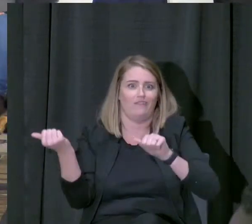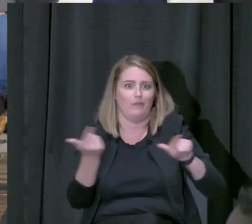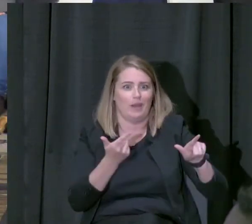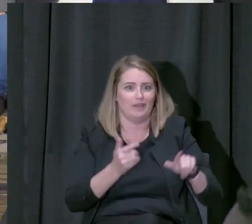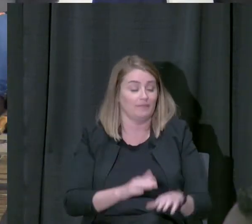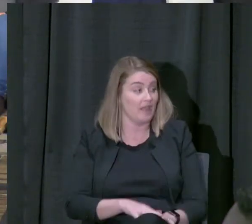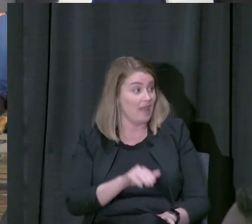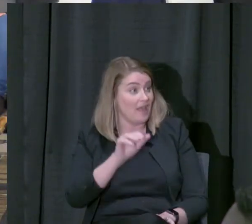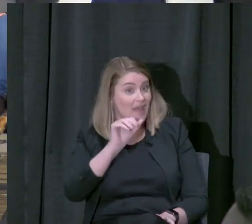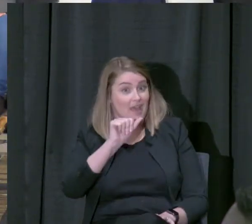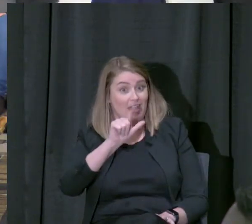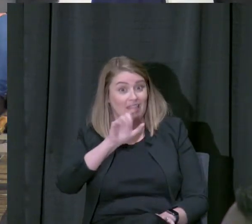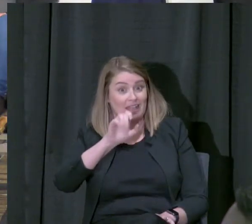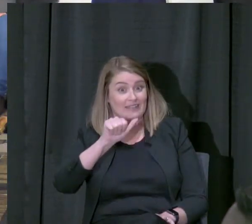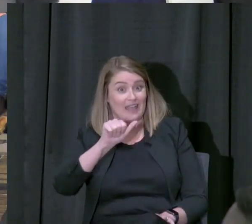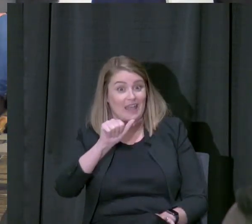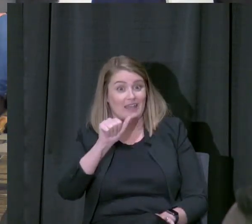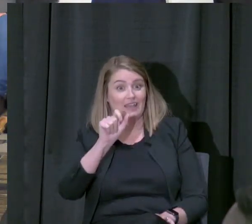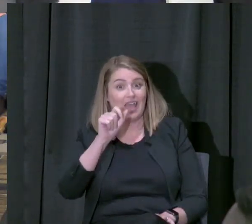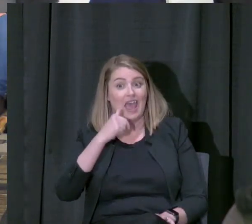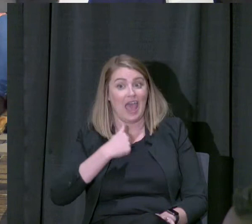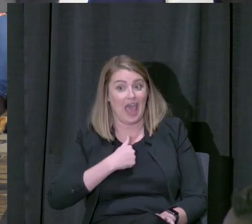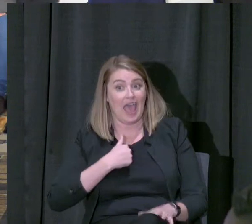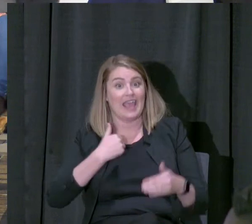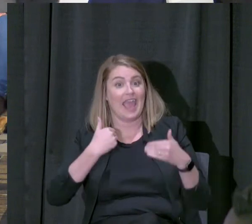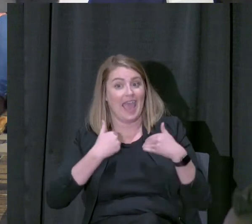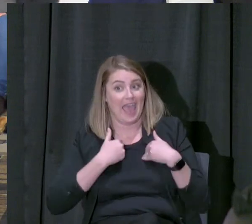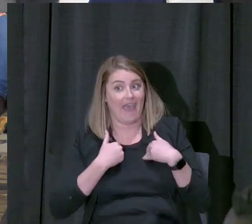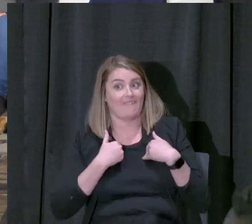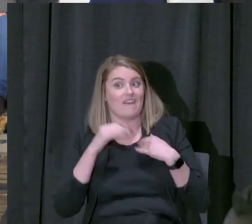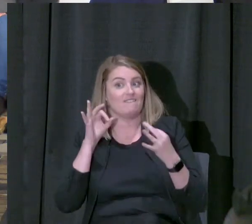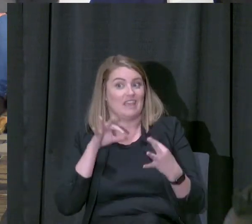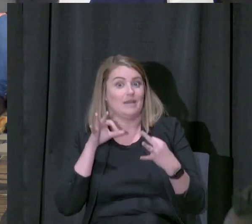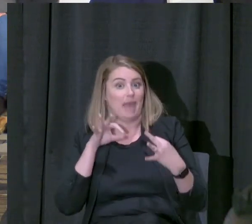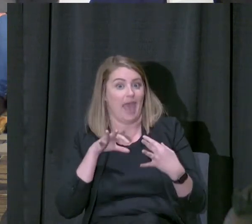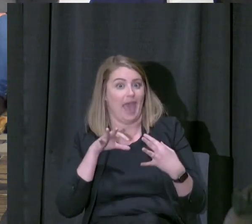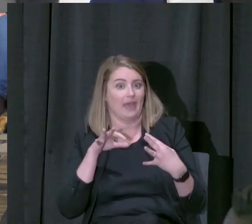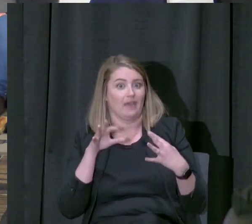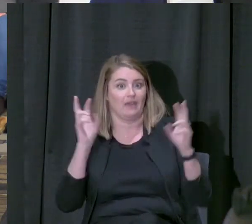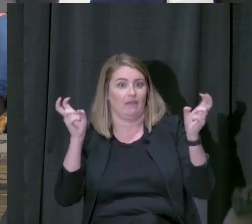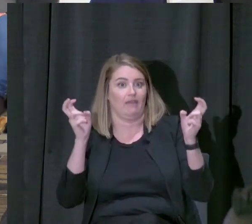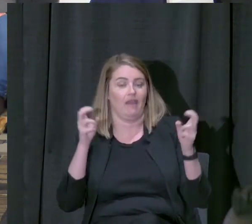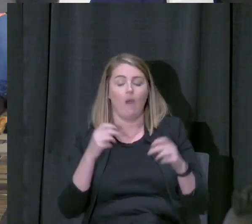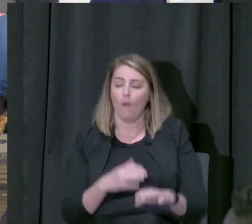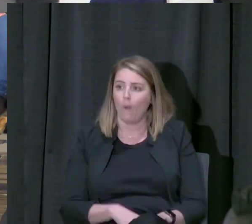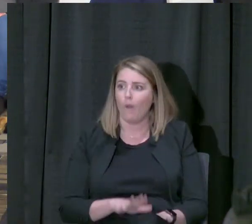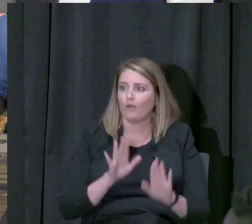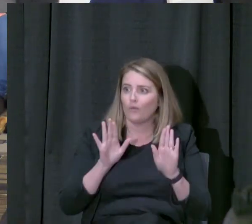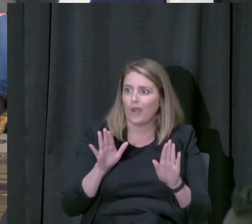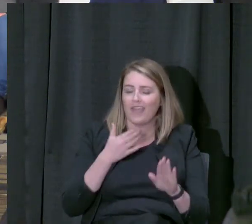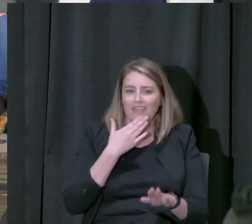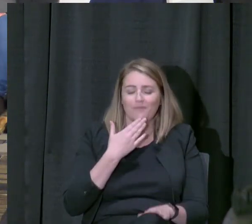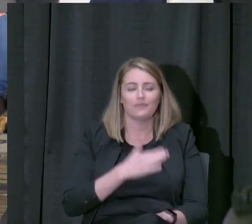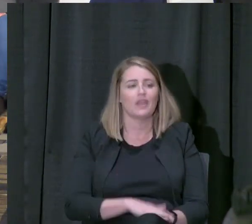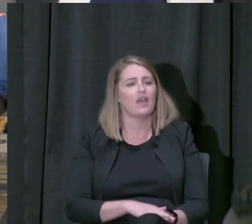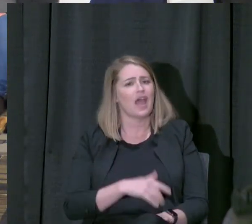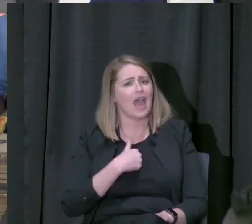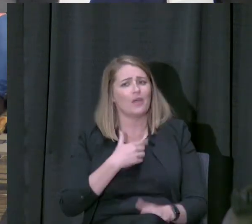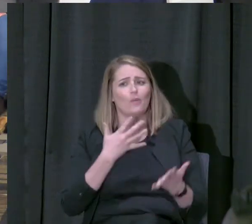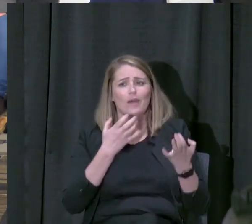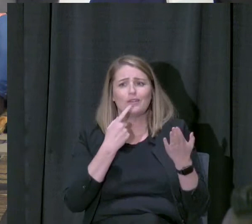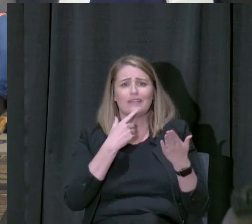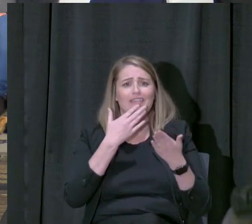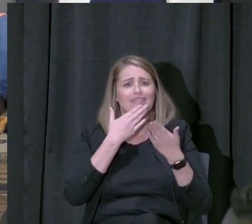that's Alexa, I have feedback. That's a great little tip to tell people about. Thank you so much, Fabio. And I just want to say thank